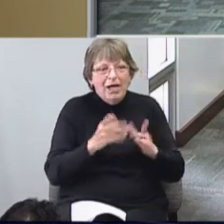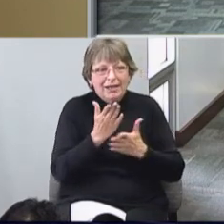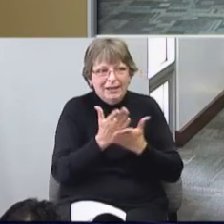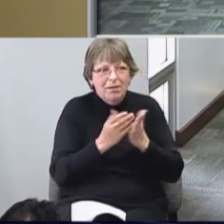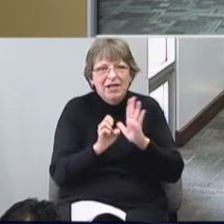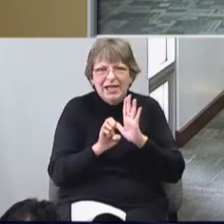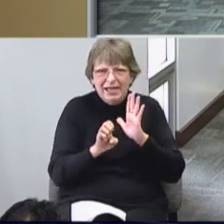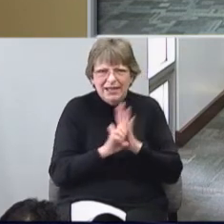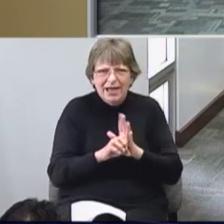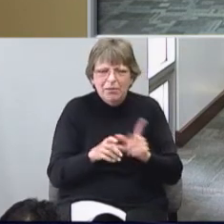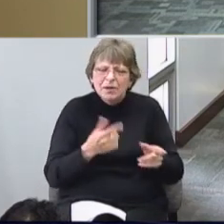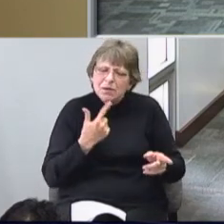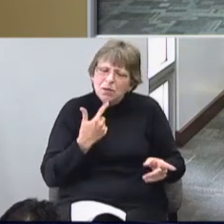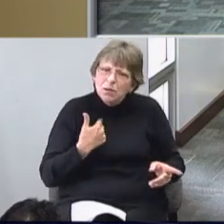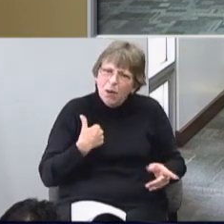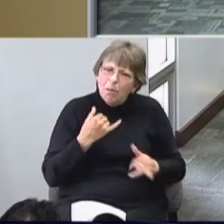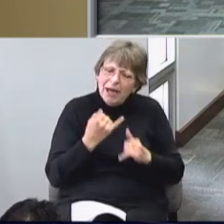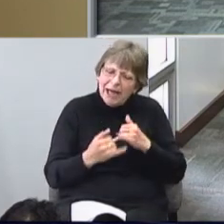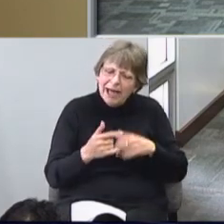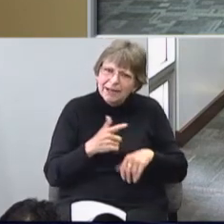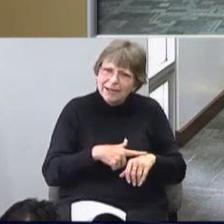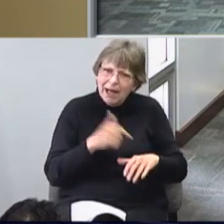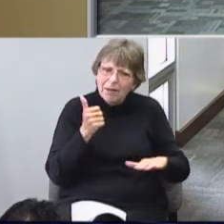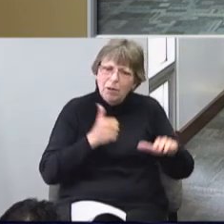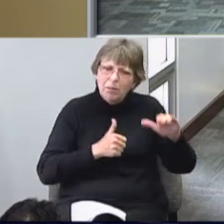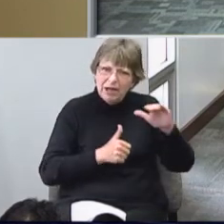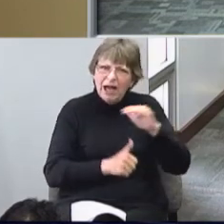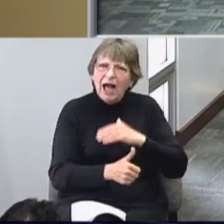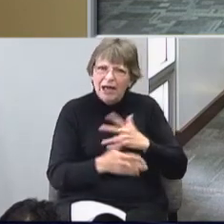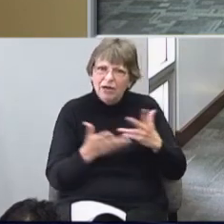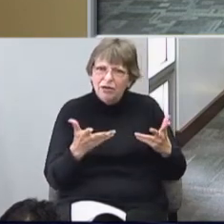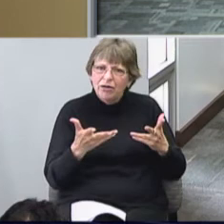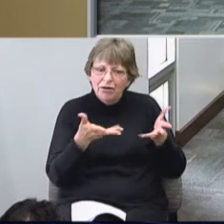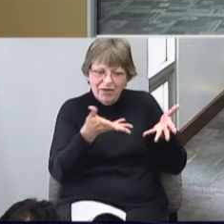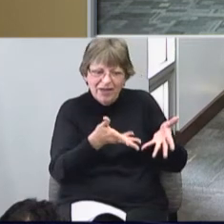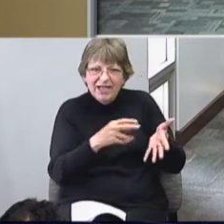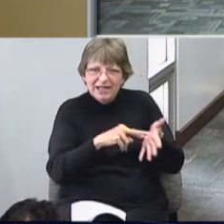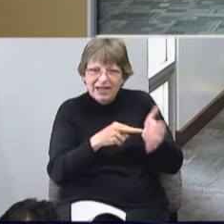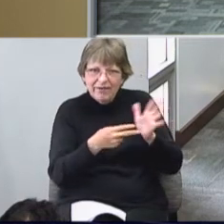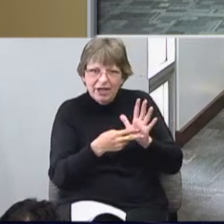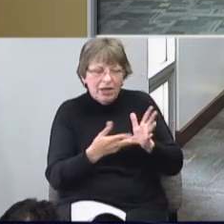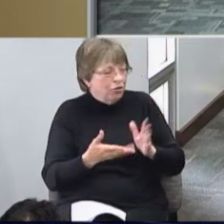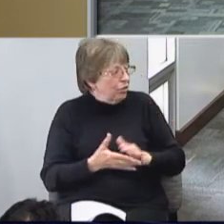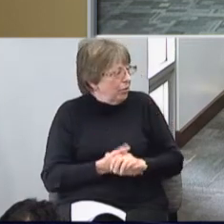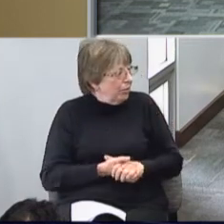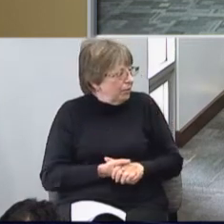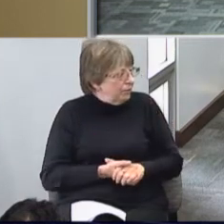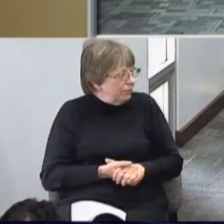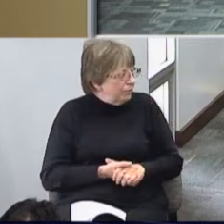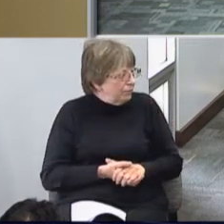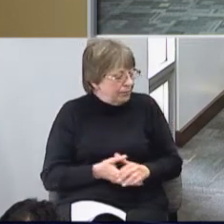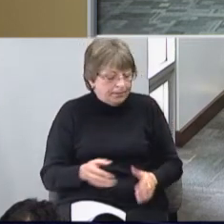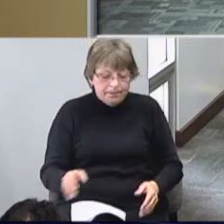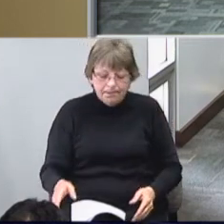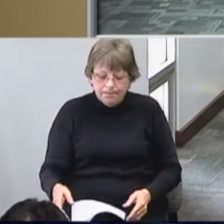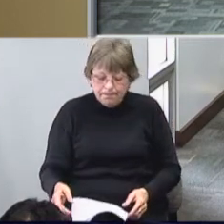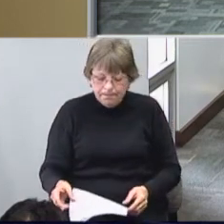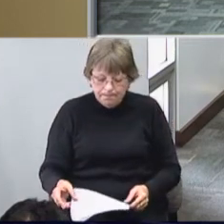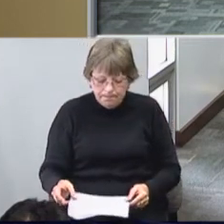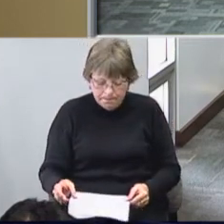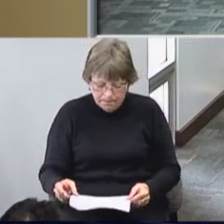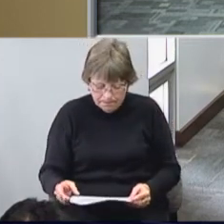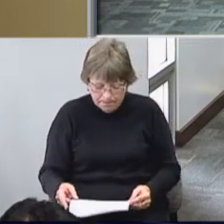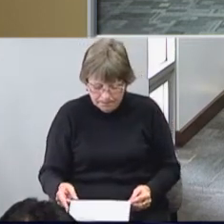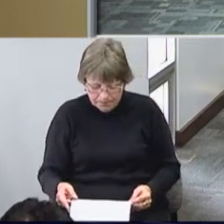examples cited last time that would fall under the umbrella of this definition maybe would have been more obvious